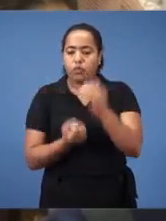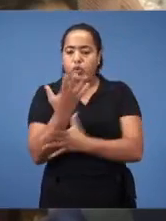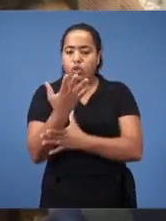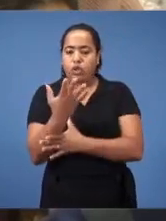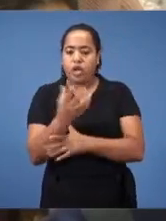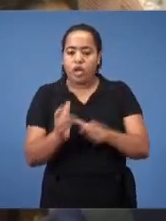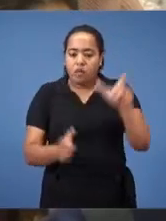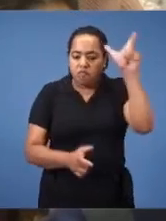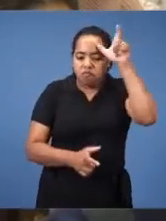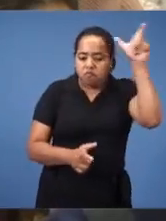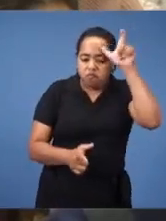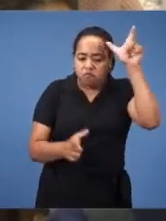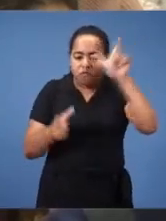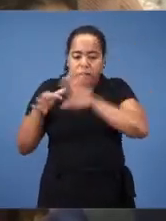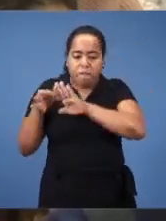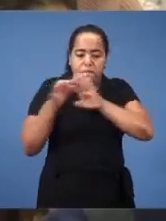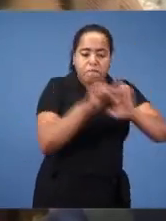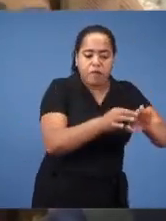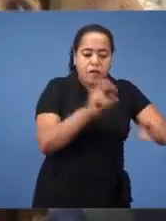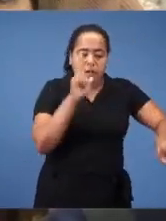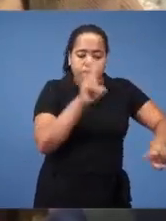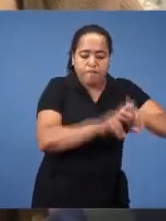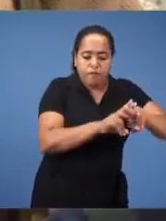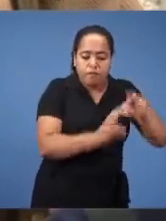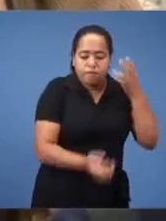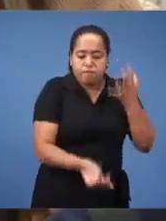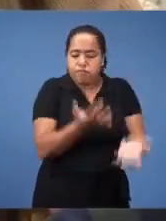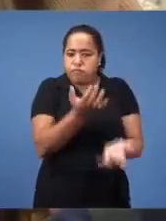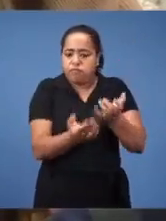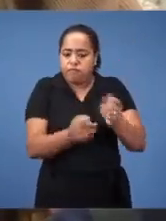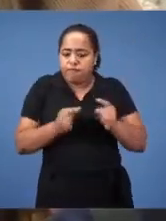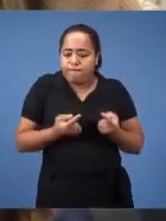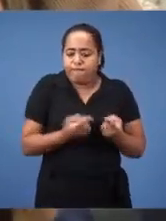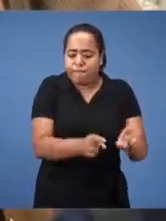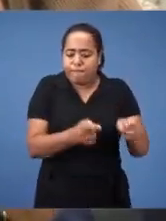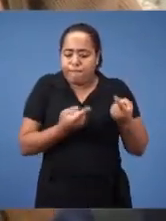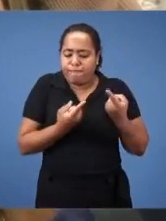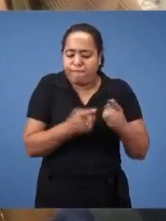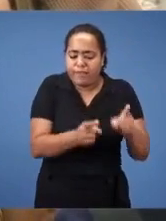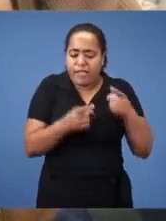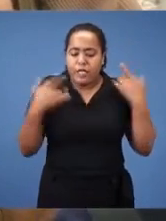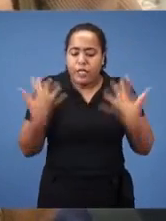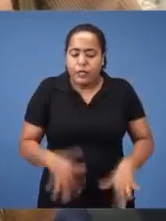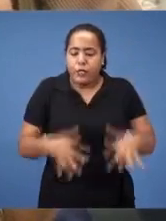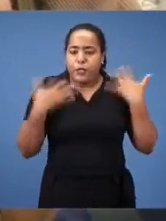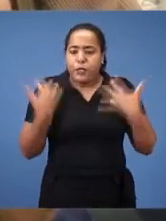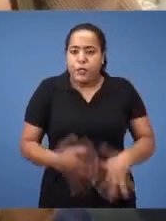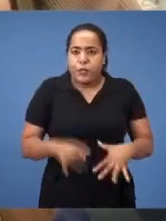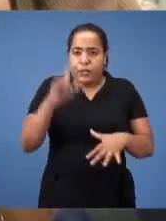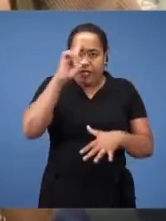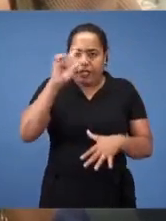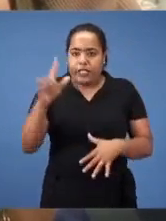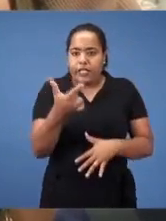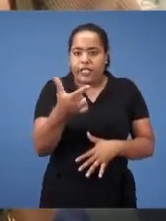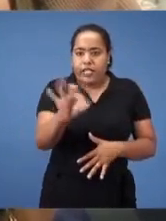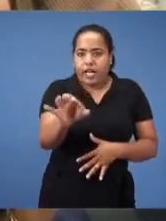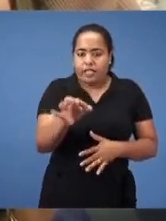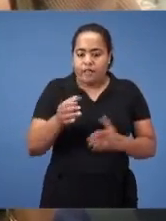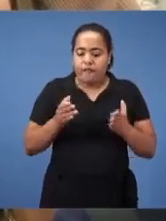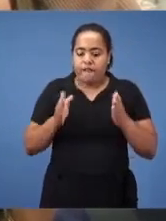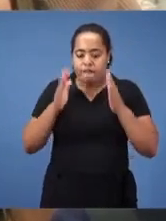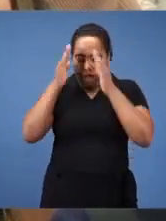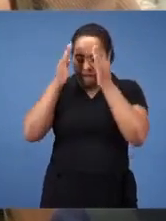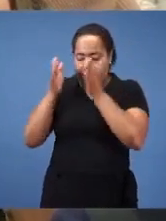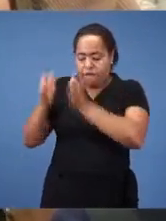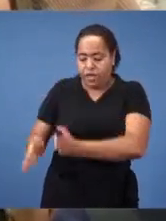those things which you are about to suffer. Indeed, the devil is about to throw some of you into prison that you